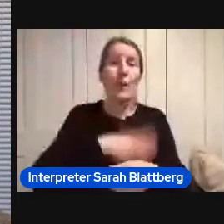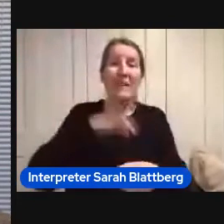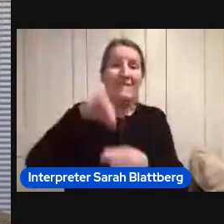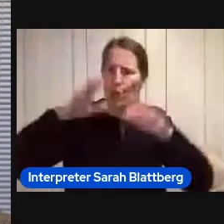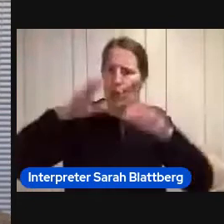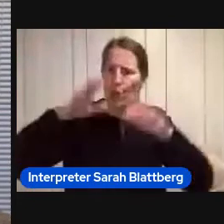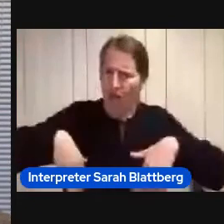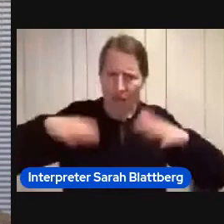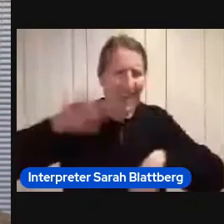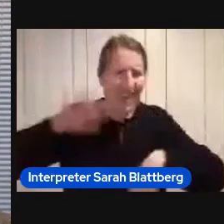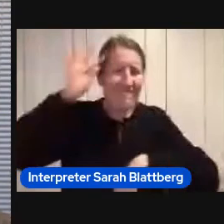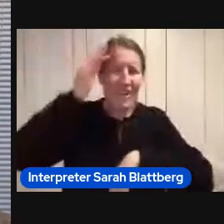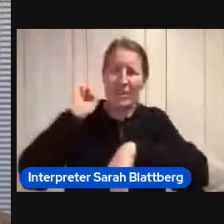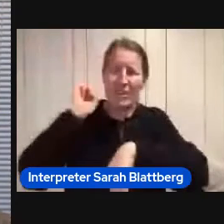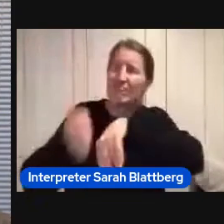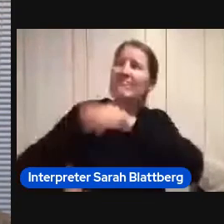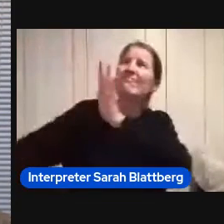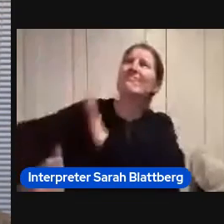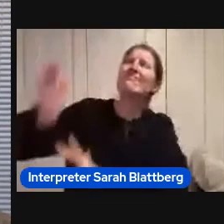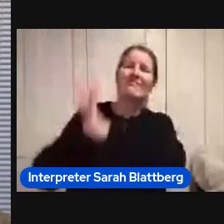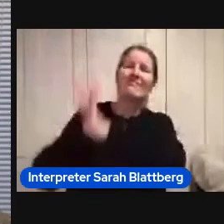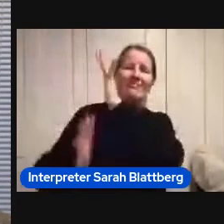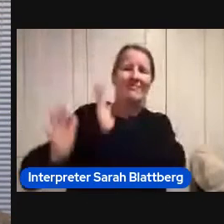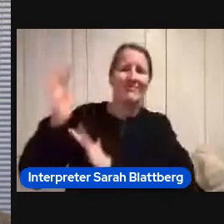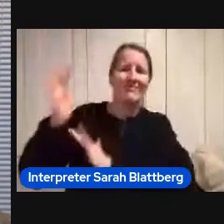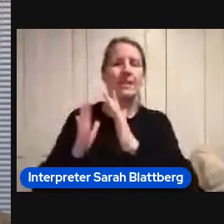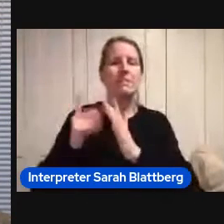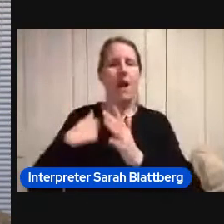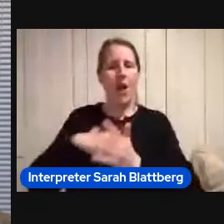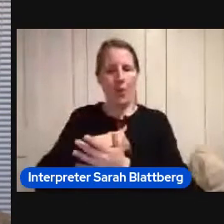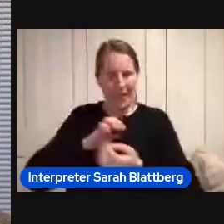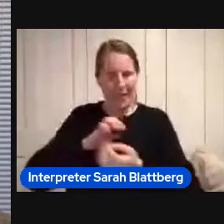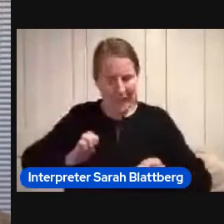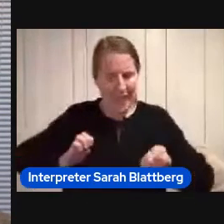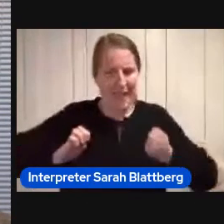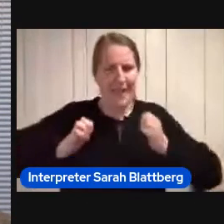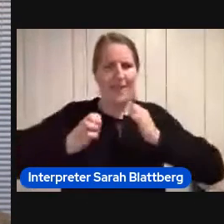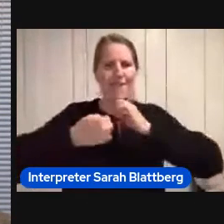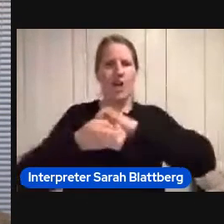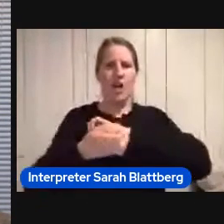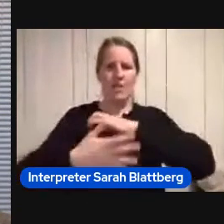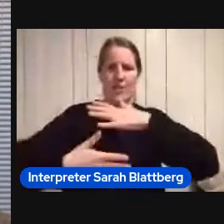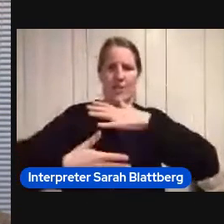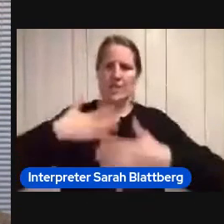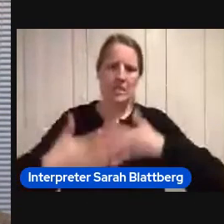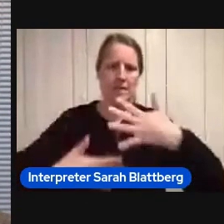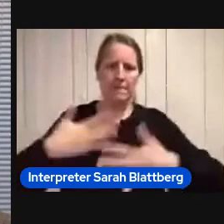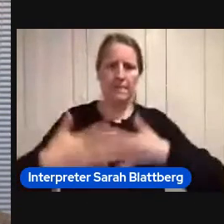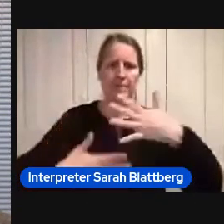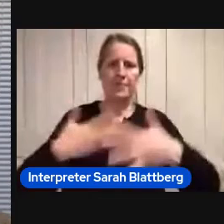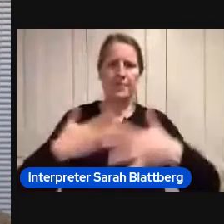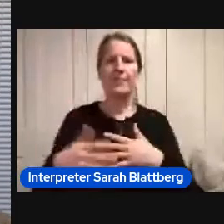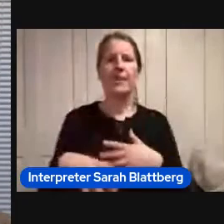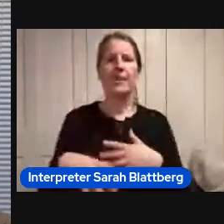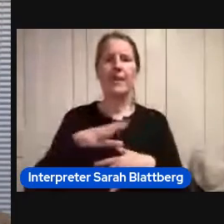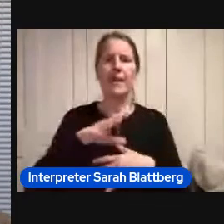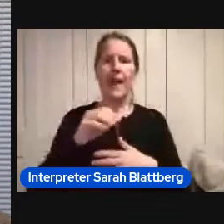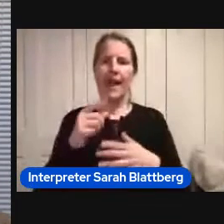My predecessors managed to navigate in an evolving society while trying to meet pressing community